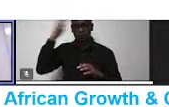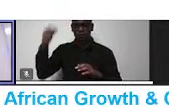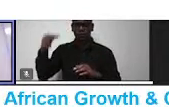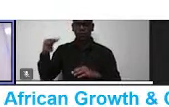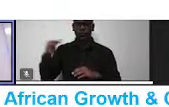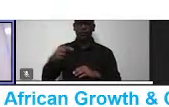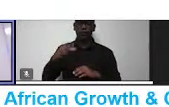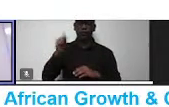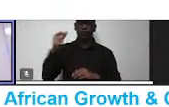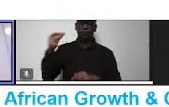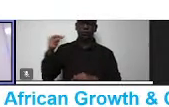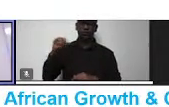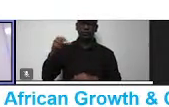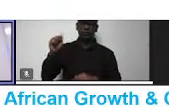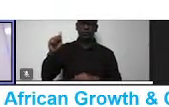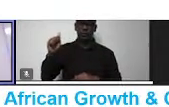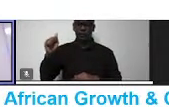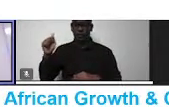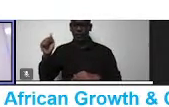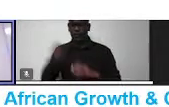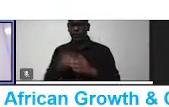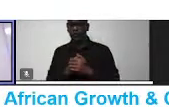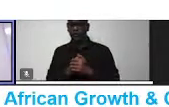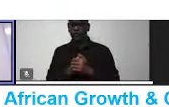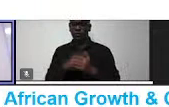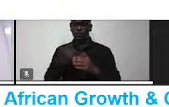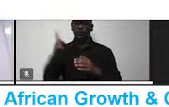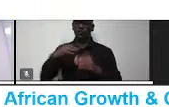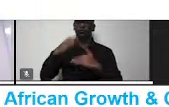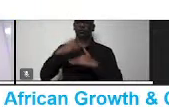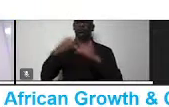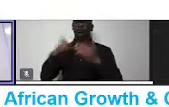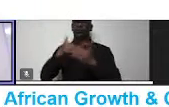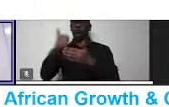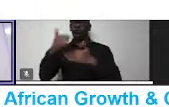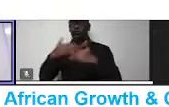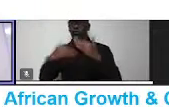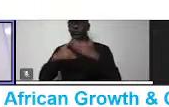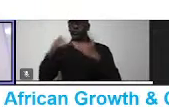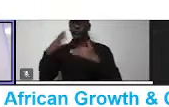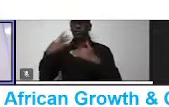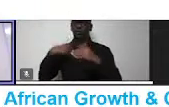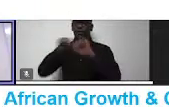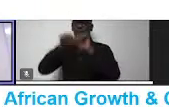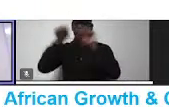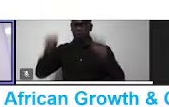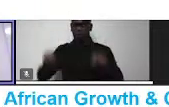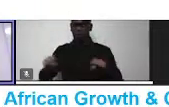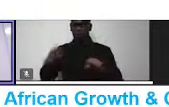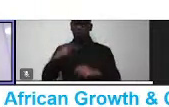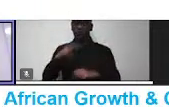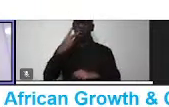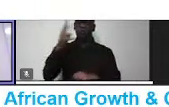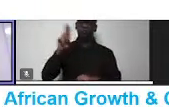to a certain number of tariff lines, which builds upon other systems. When you look at the United